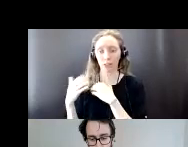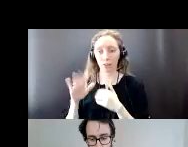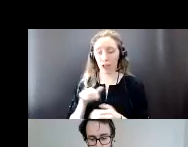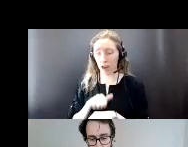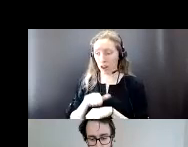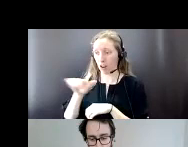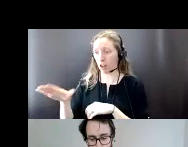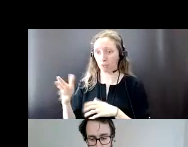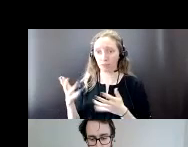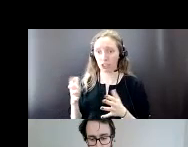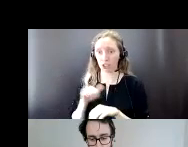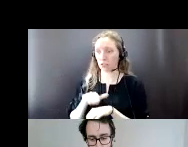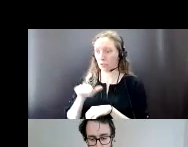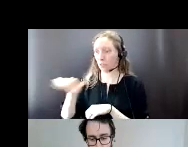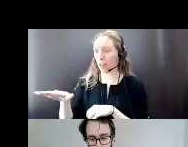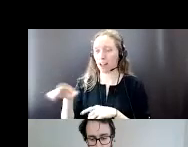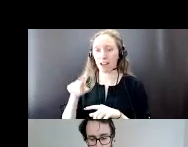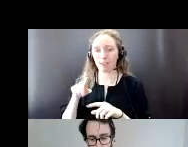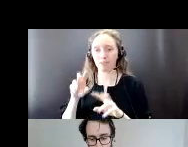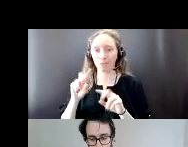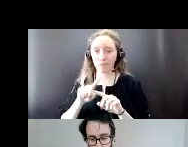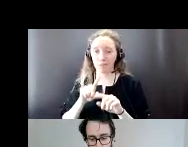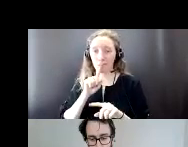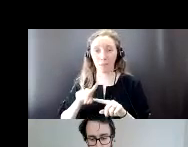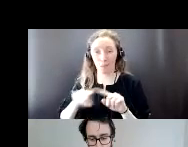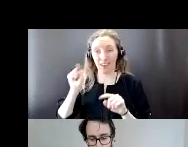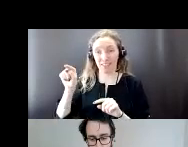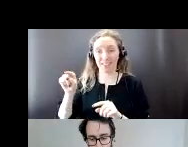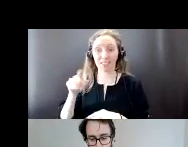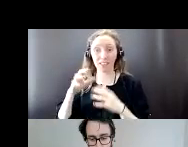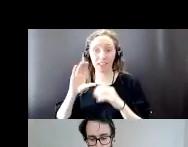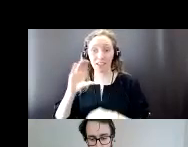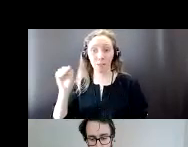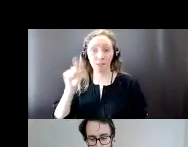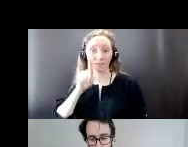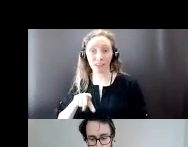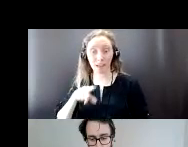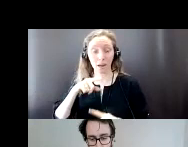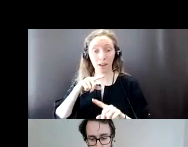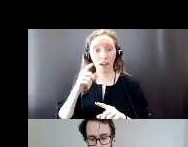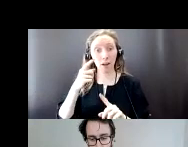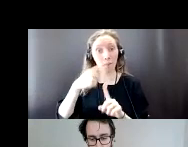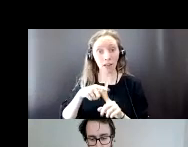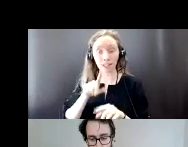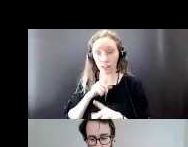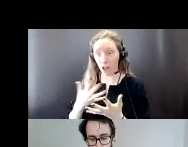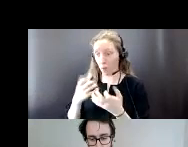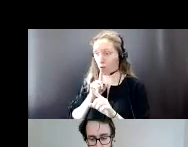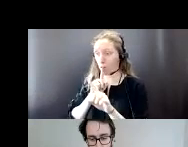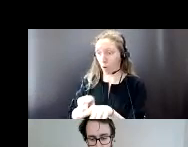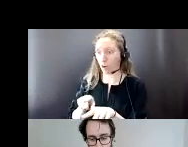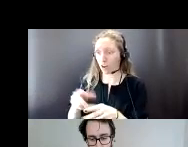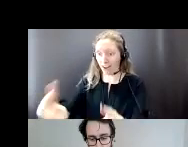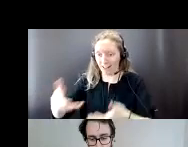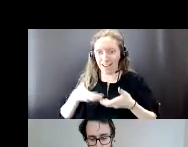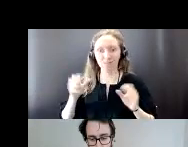company, and they have lost the item that they shipped out. So just always be sure, especially with checks, really